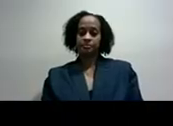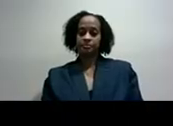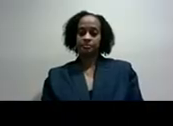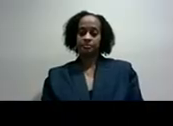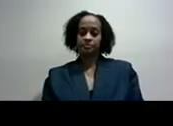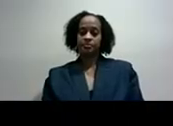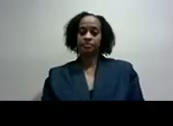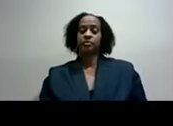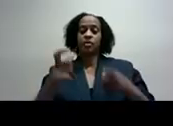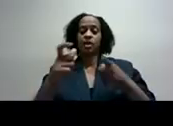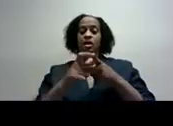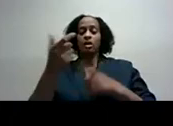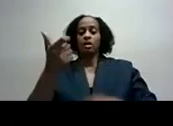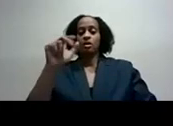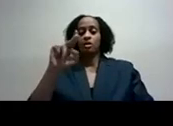The word Genesis means